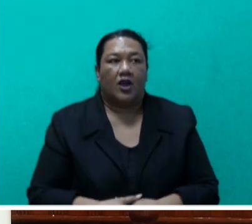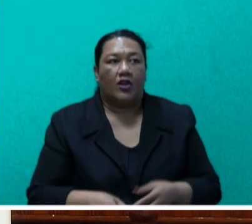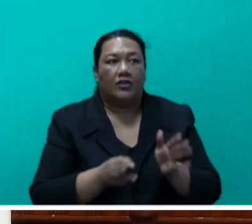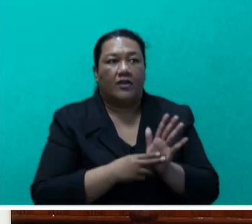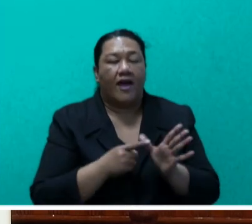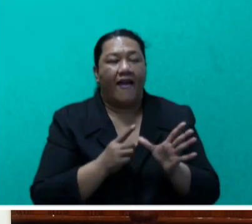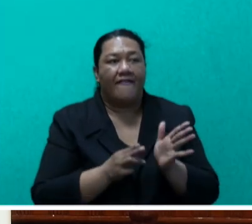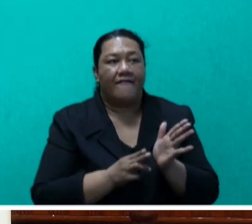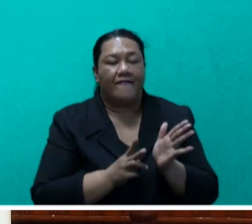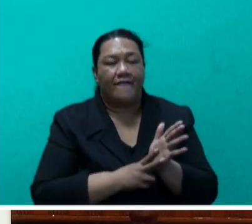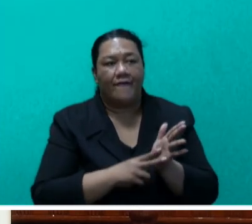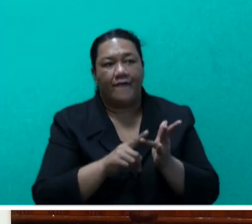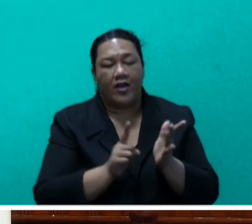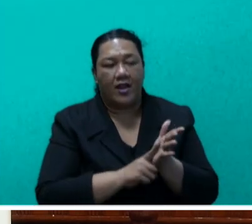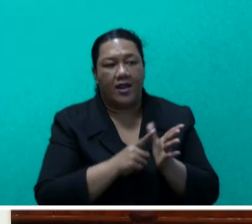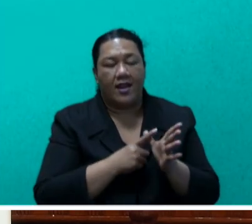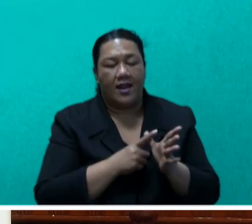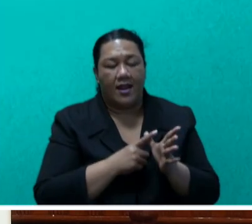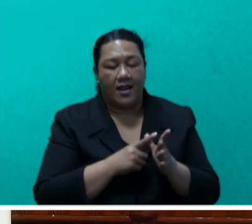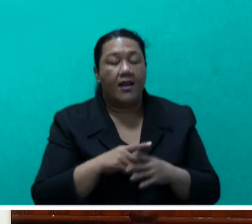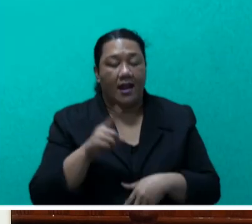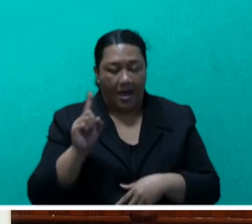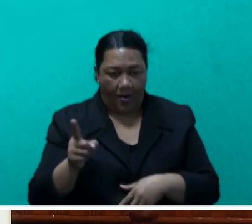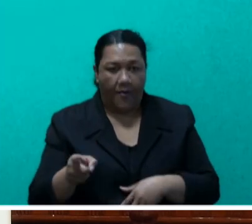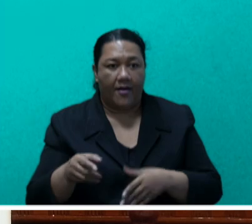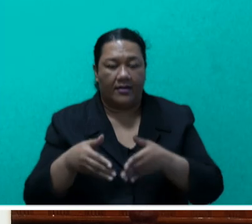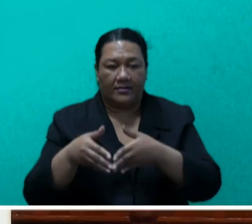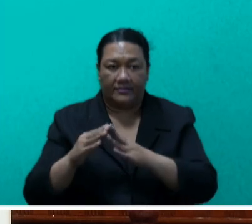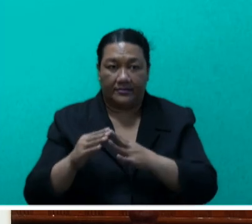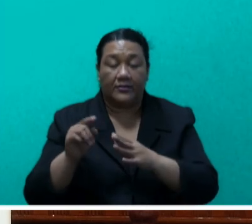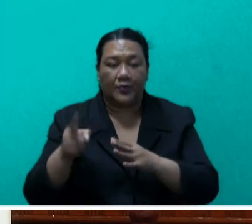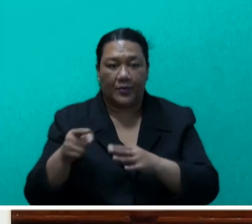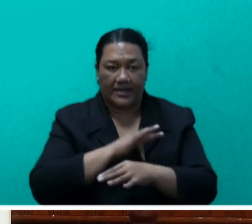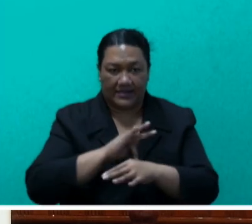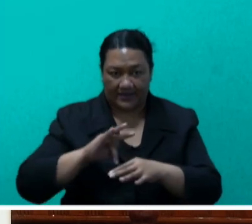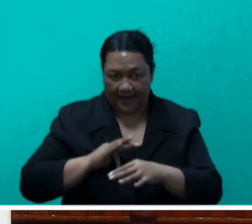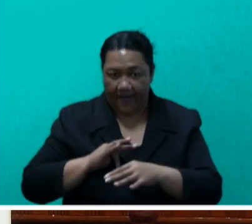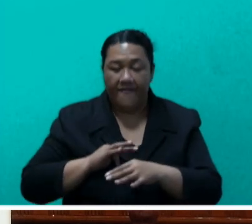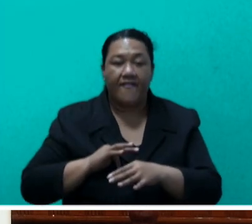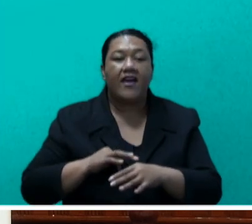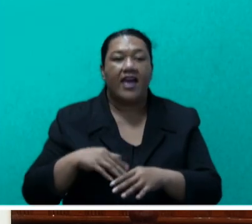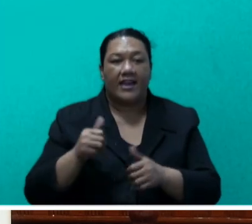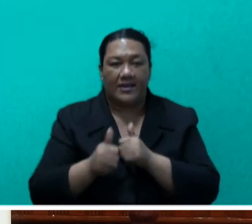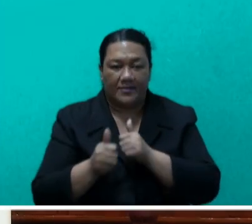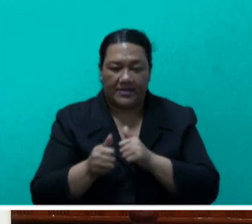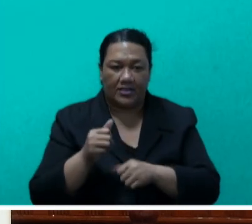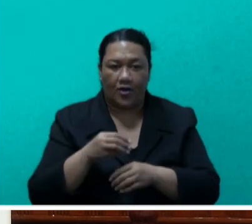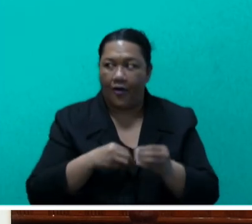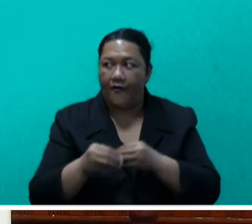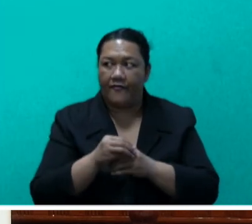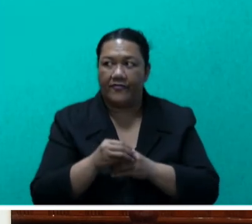which house the museum administration and staff offices. This lease